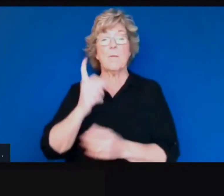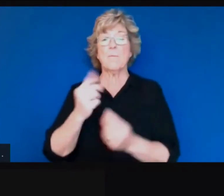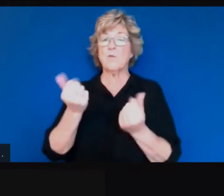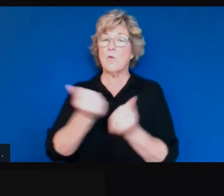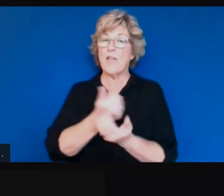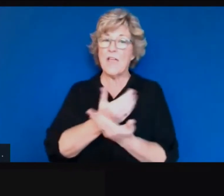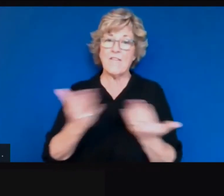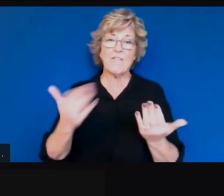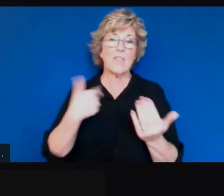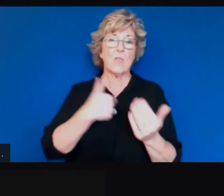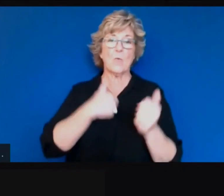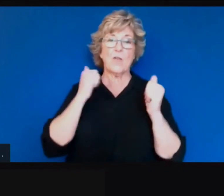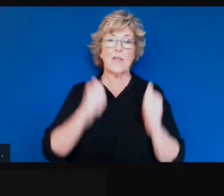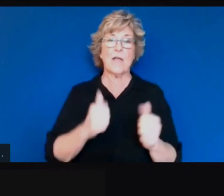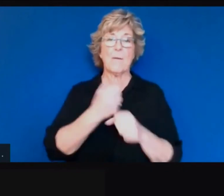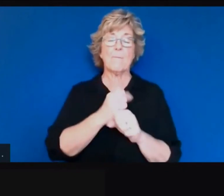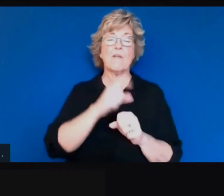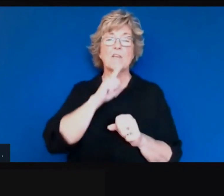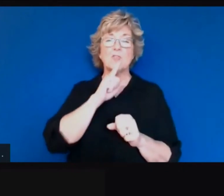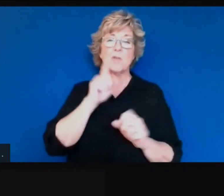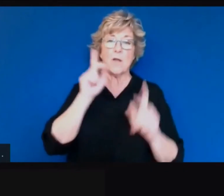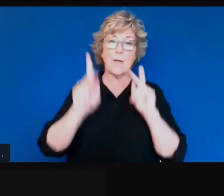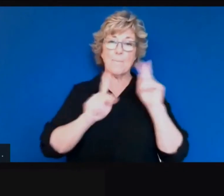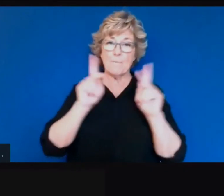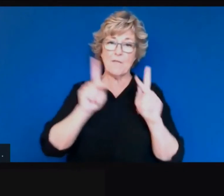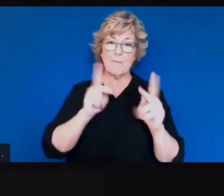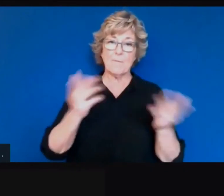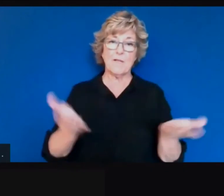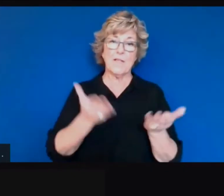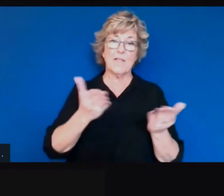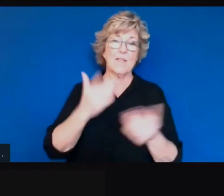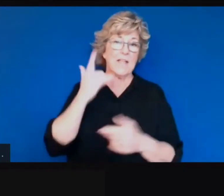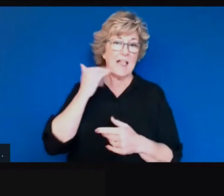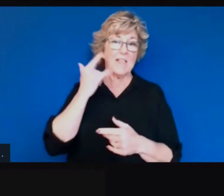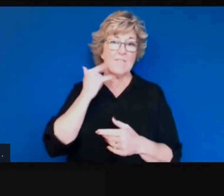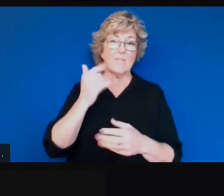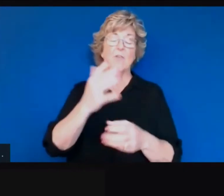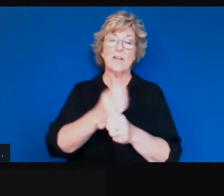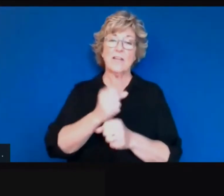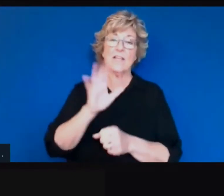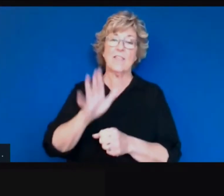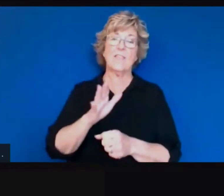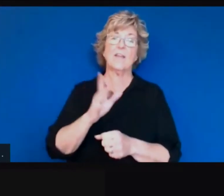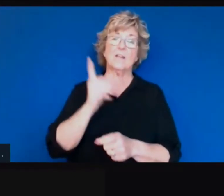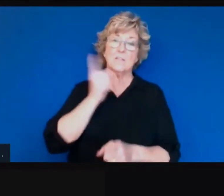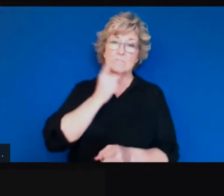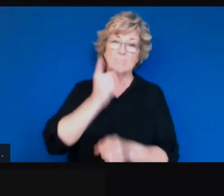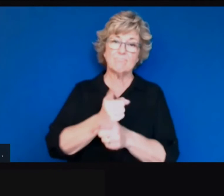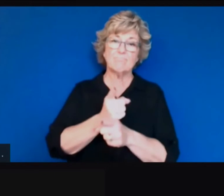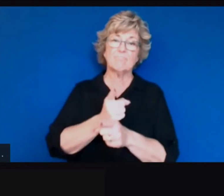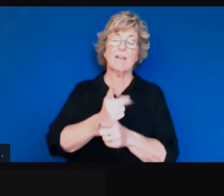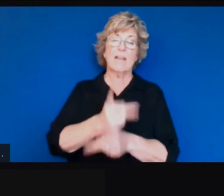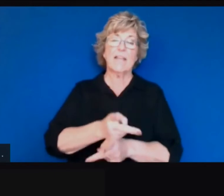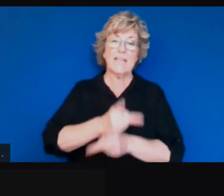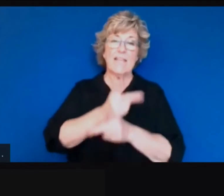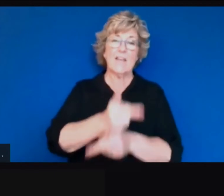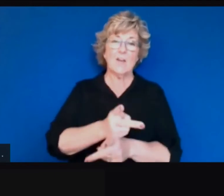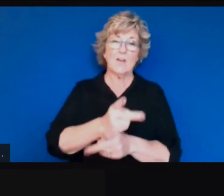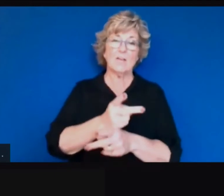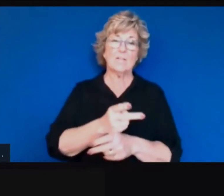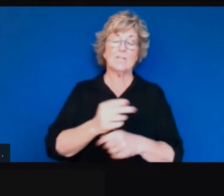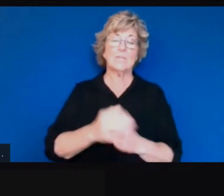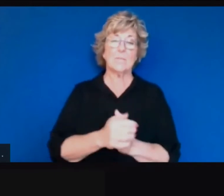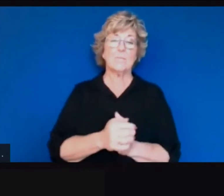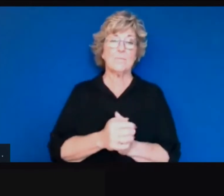we can to make sure Californians receive the care that they want. So our goal is to make sure those plans are in